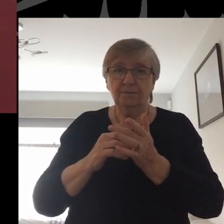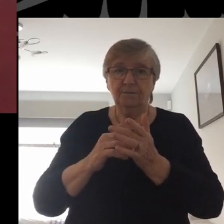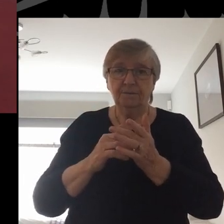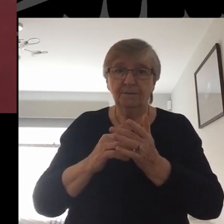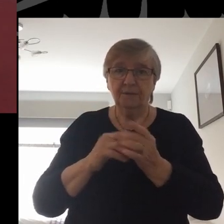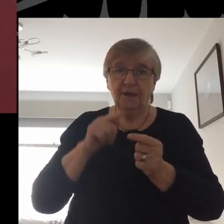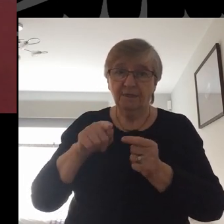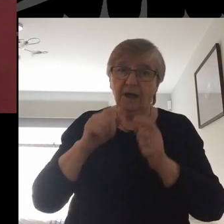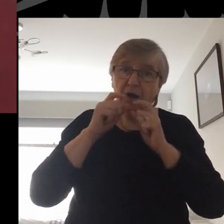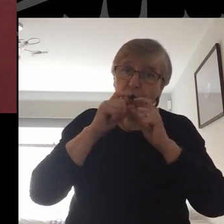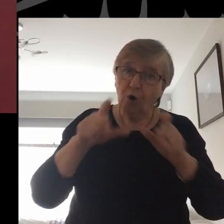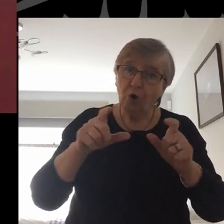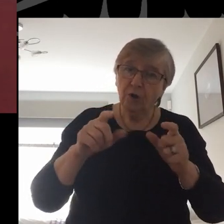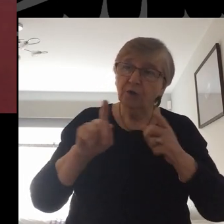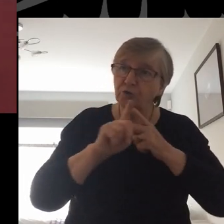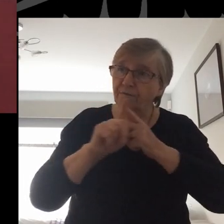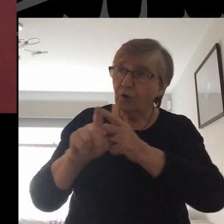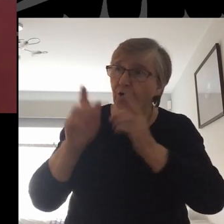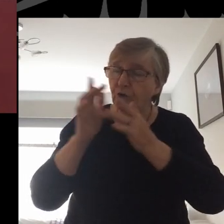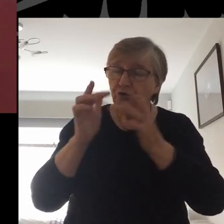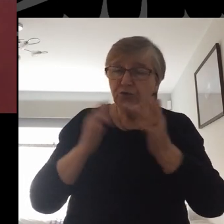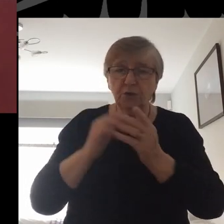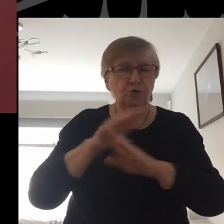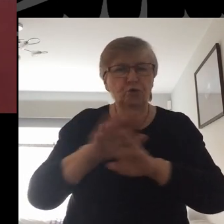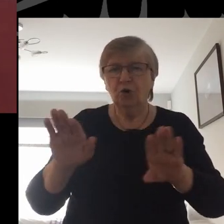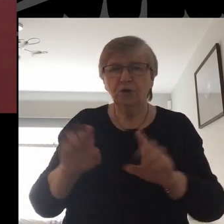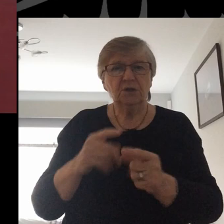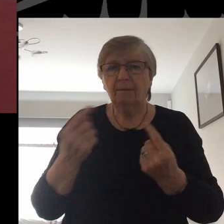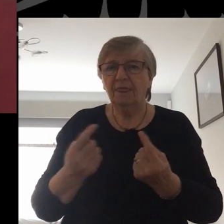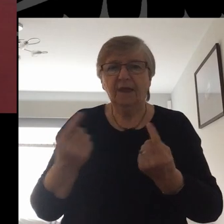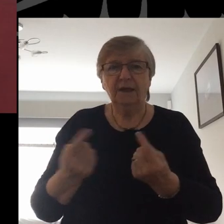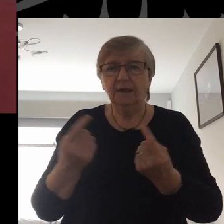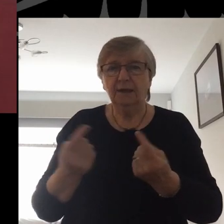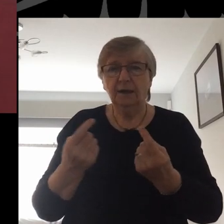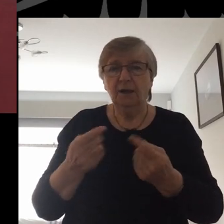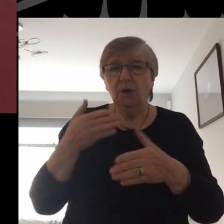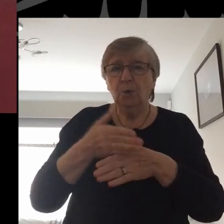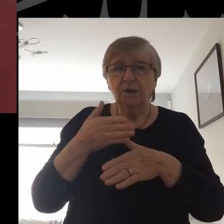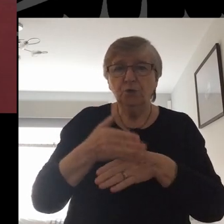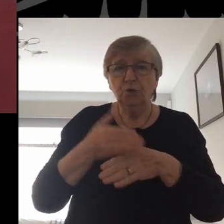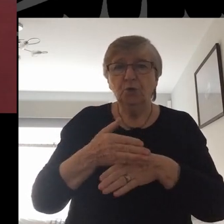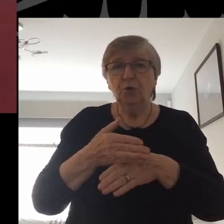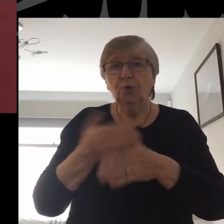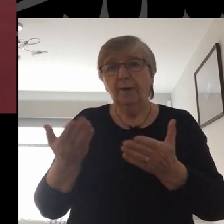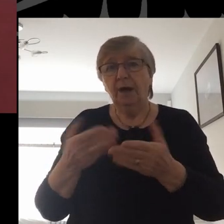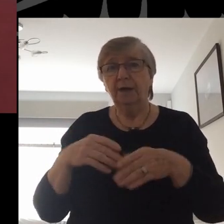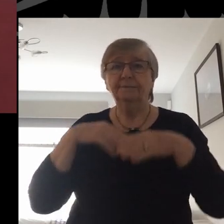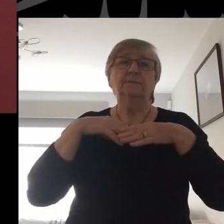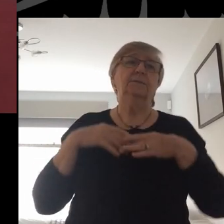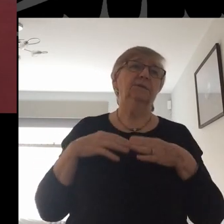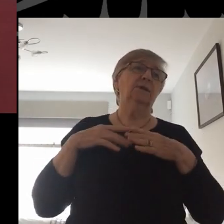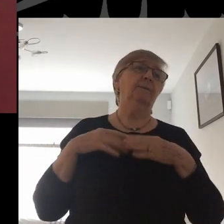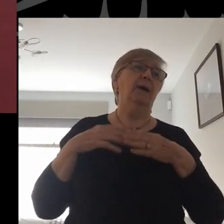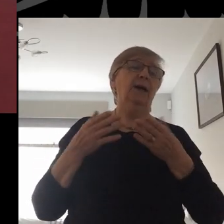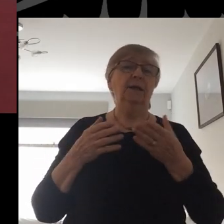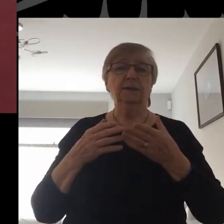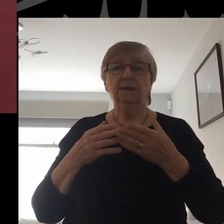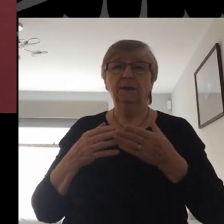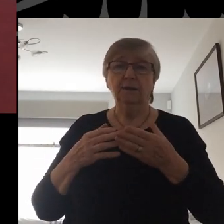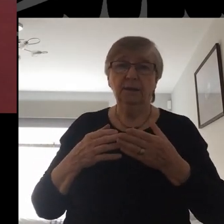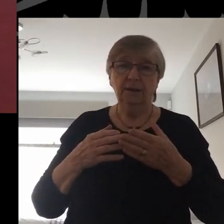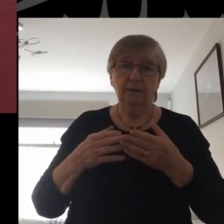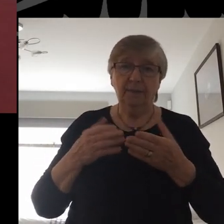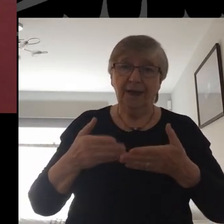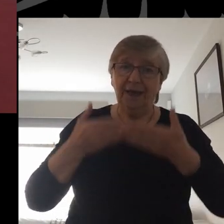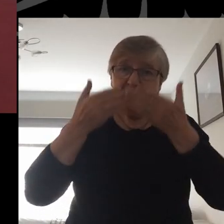That call to follow Jesus is not something that we do by just sitting back and not doing anything, but by